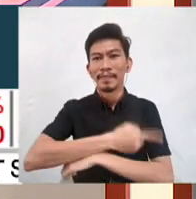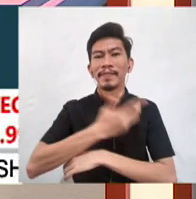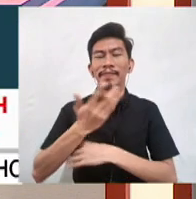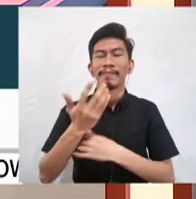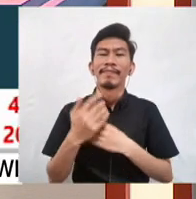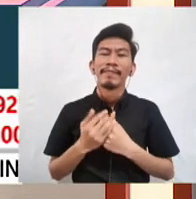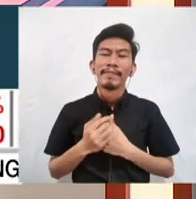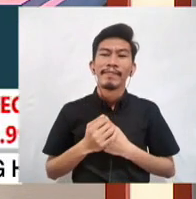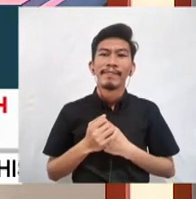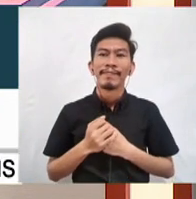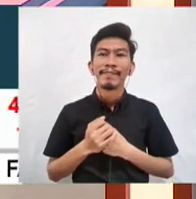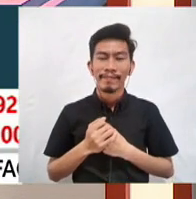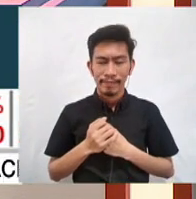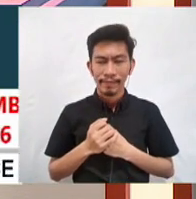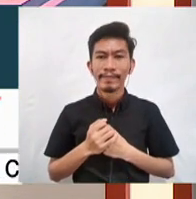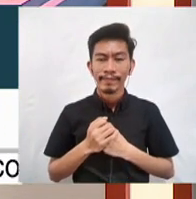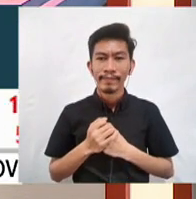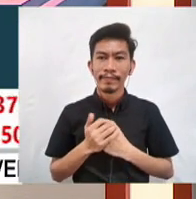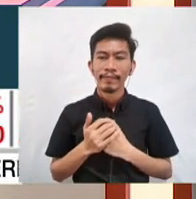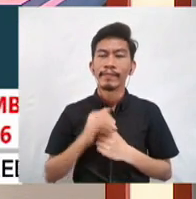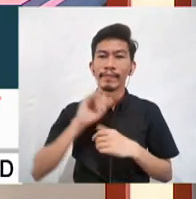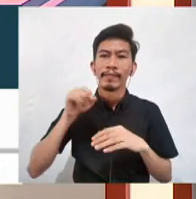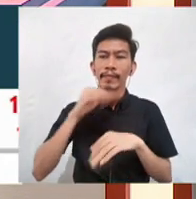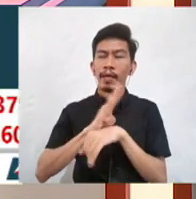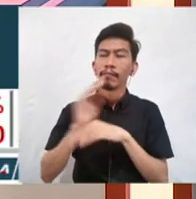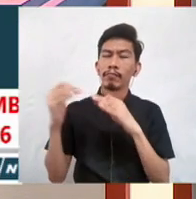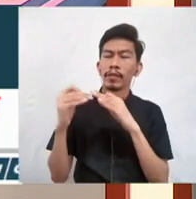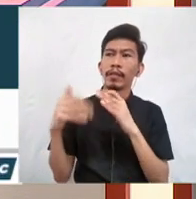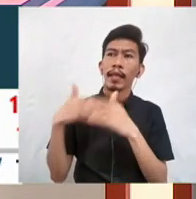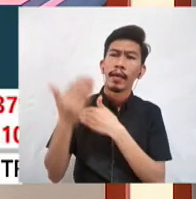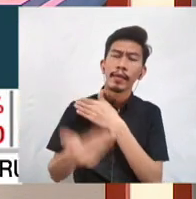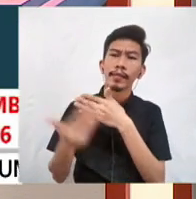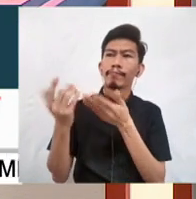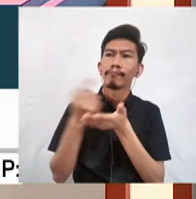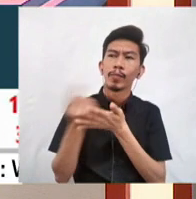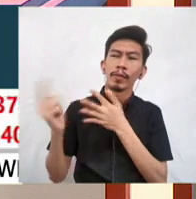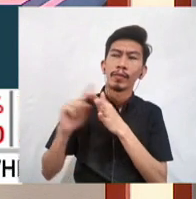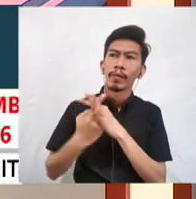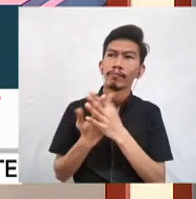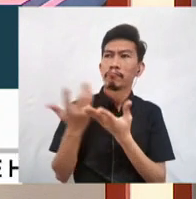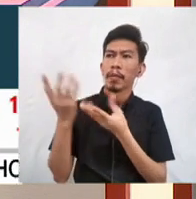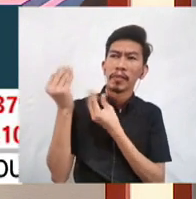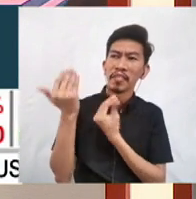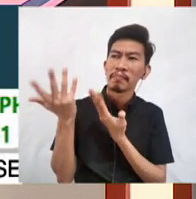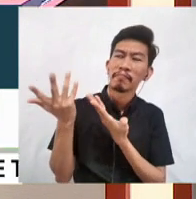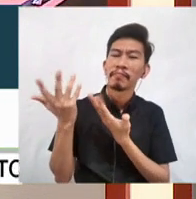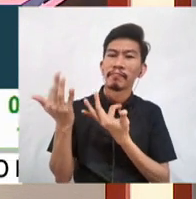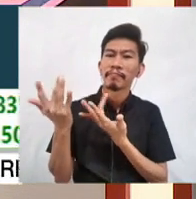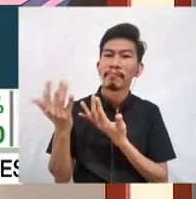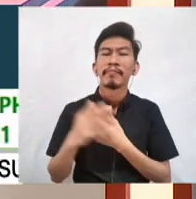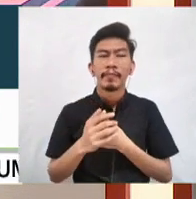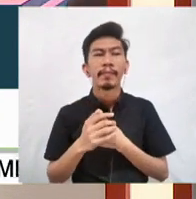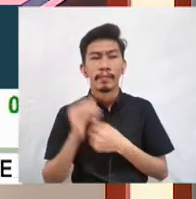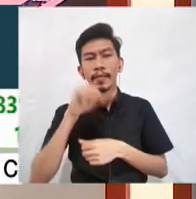Madam, the job fair will be starting next week. Any updates on that for now? Yes, I